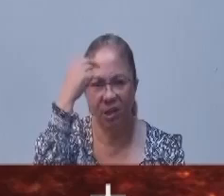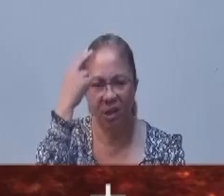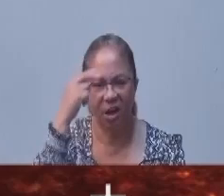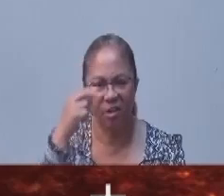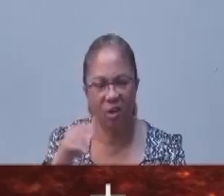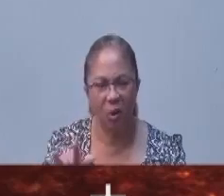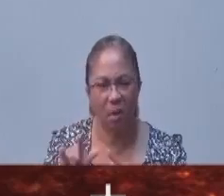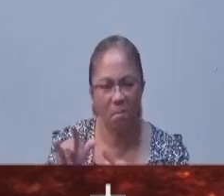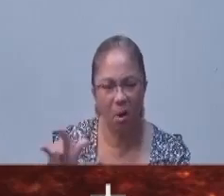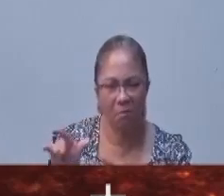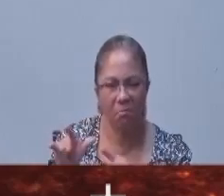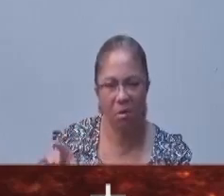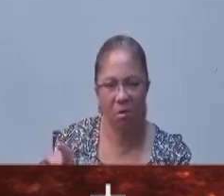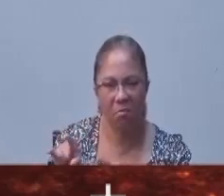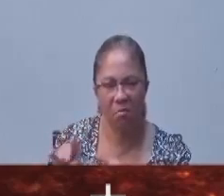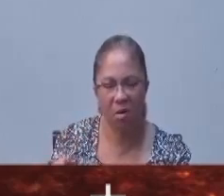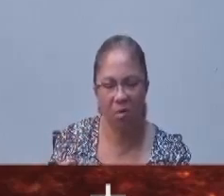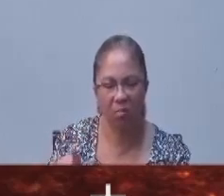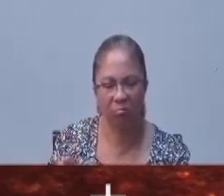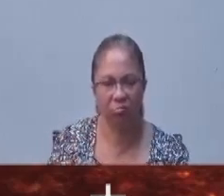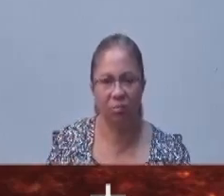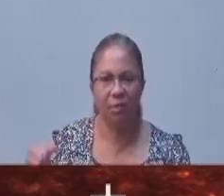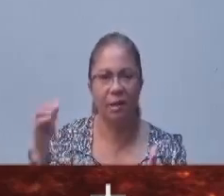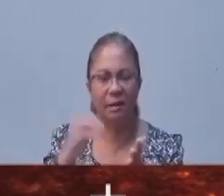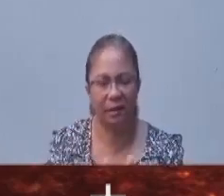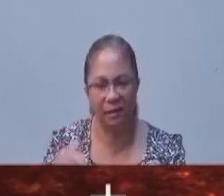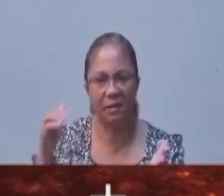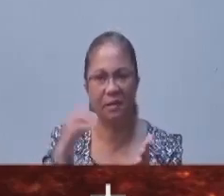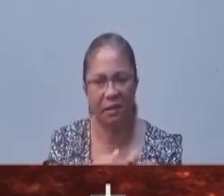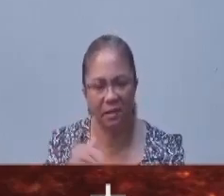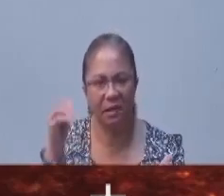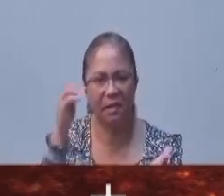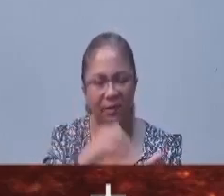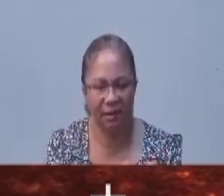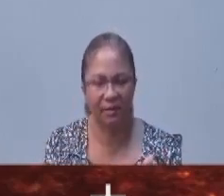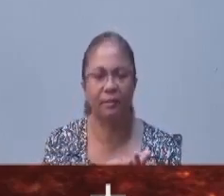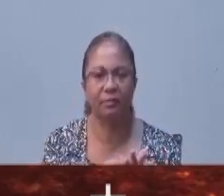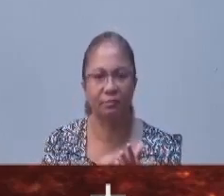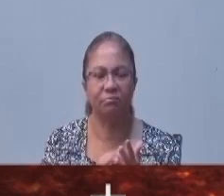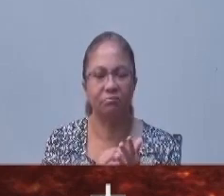ridiculed. Look and see, over and over again. Look and see.